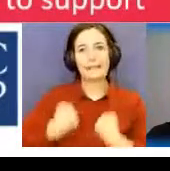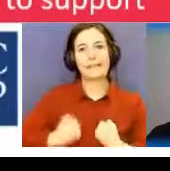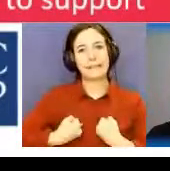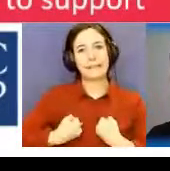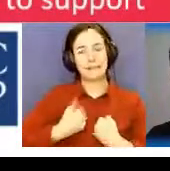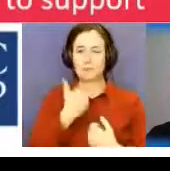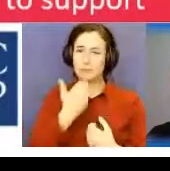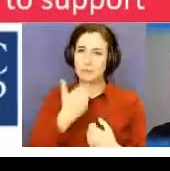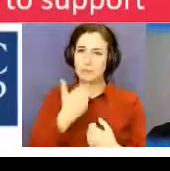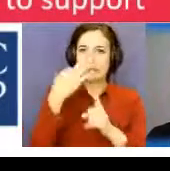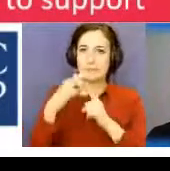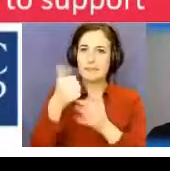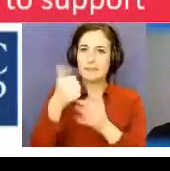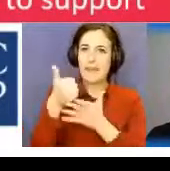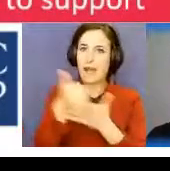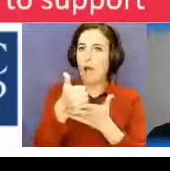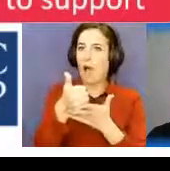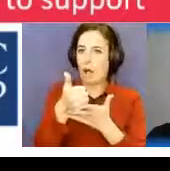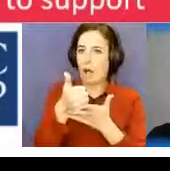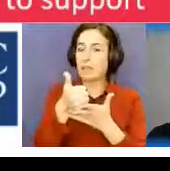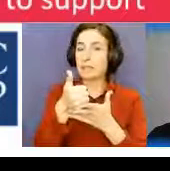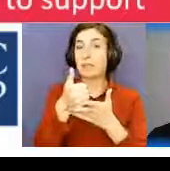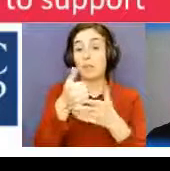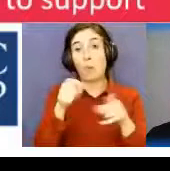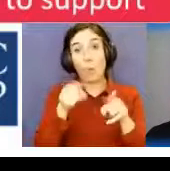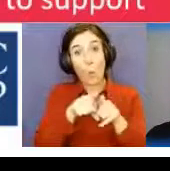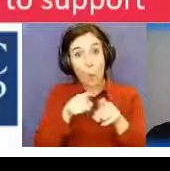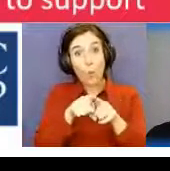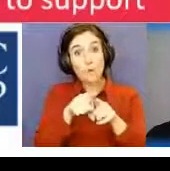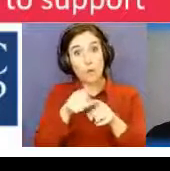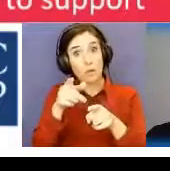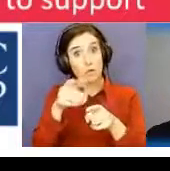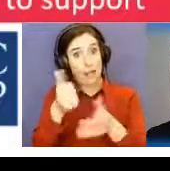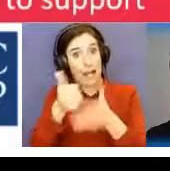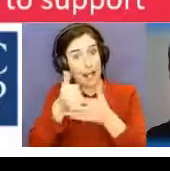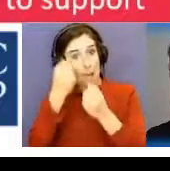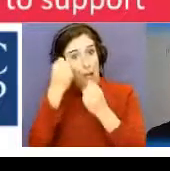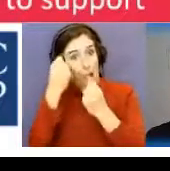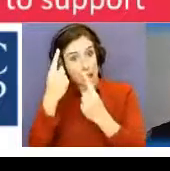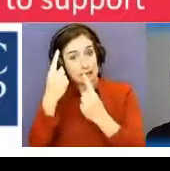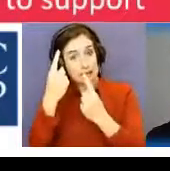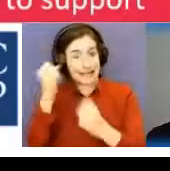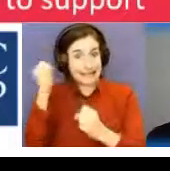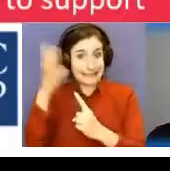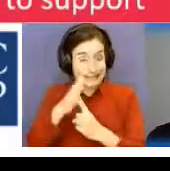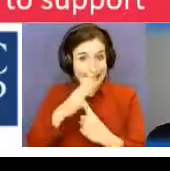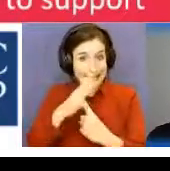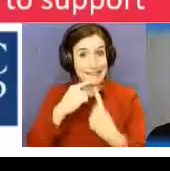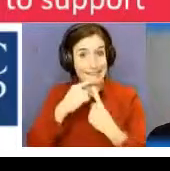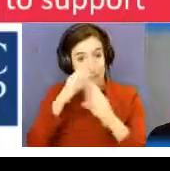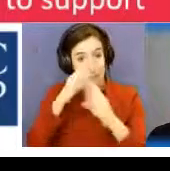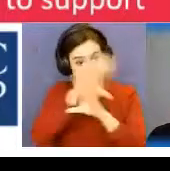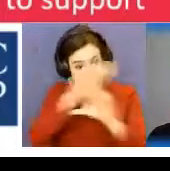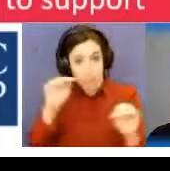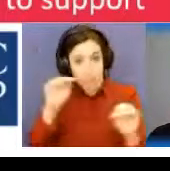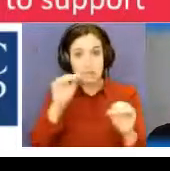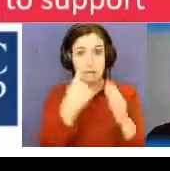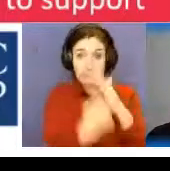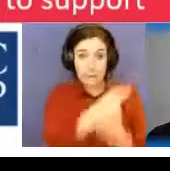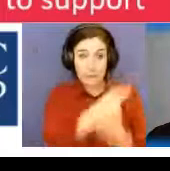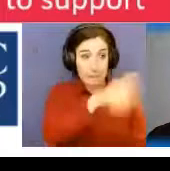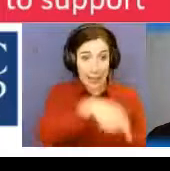But it also gives you what are those key messages to give a patient where you have very limited time, and we know time is such a